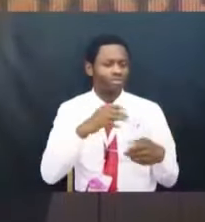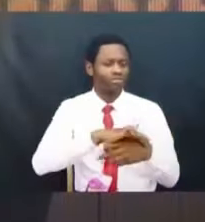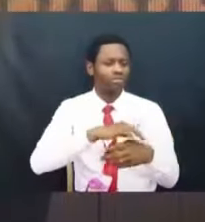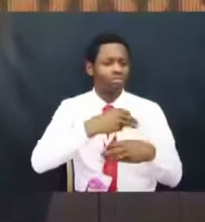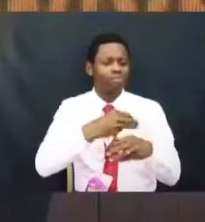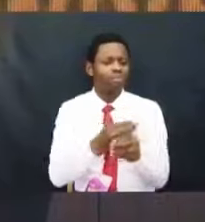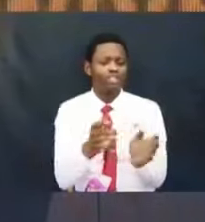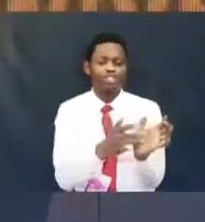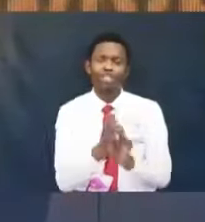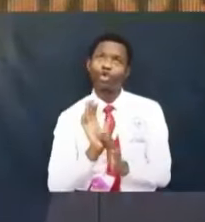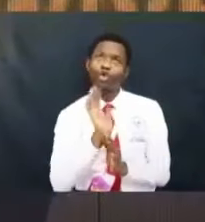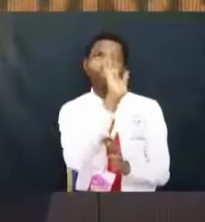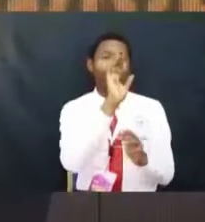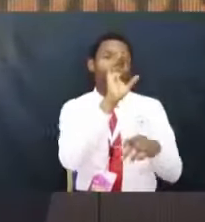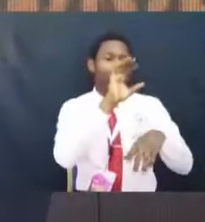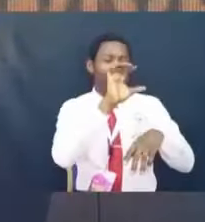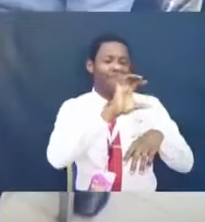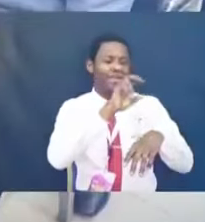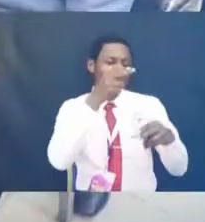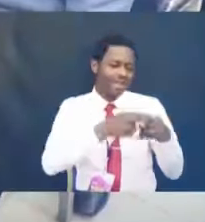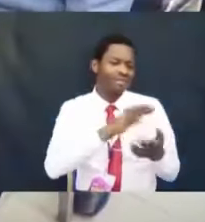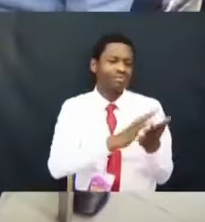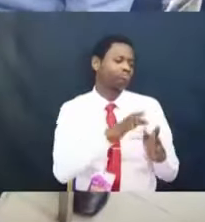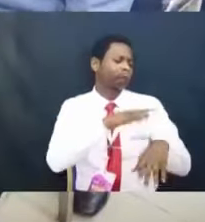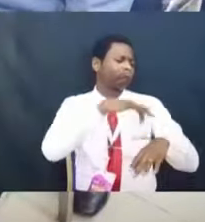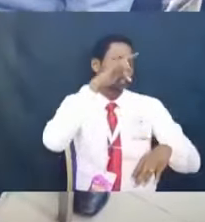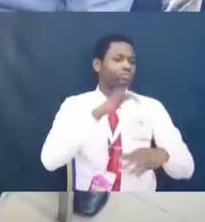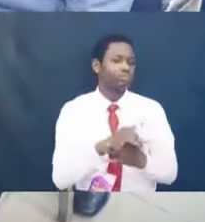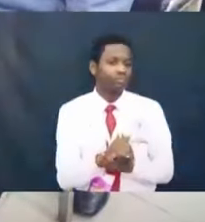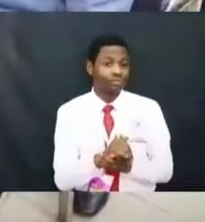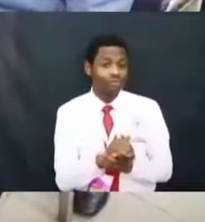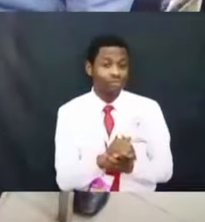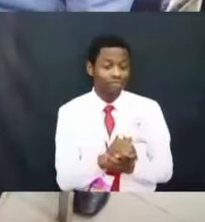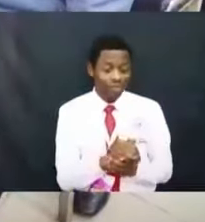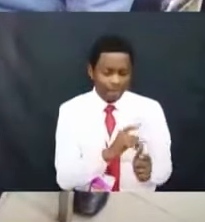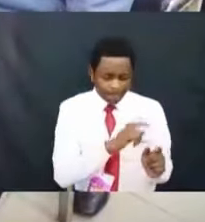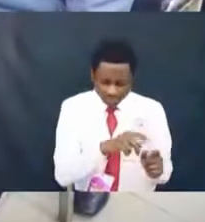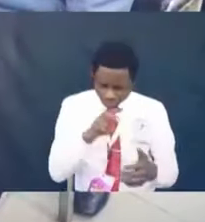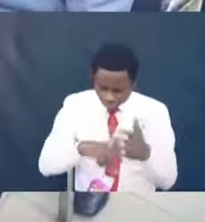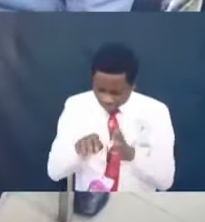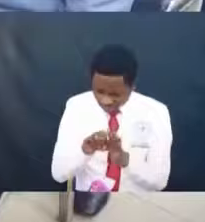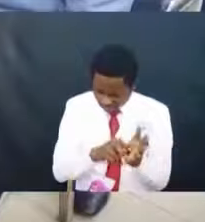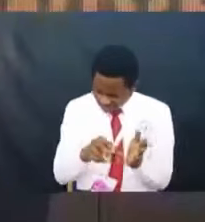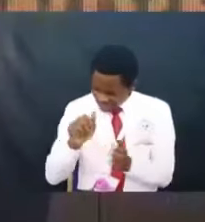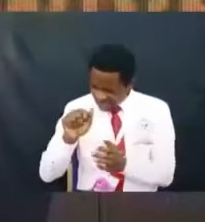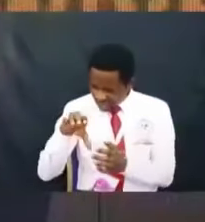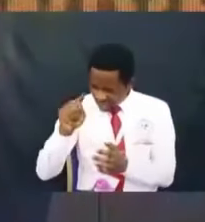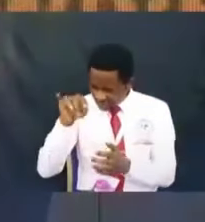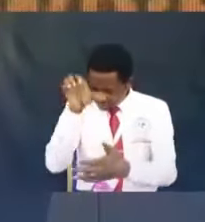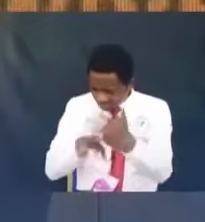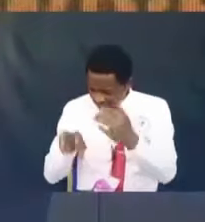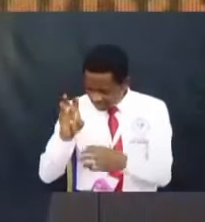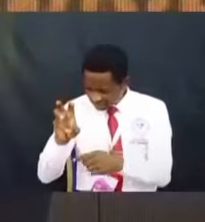Jesus be glorified. But when you come to Acts chapter 6, 1